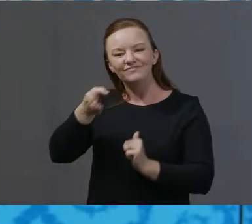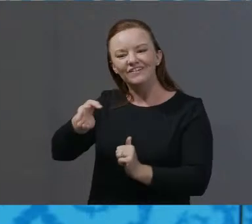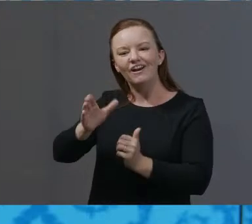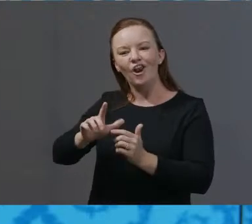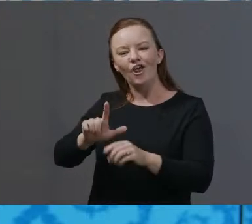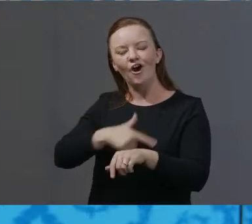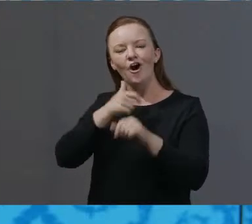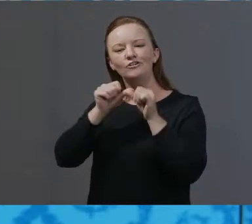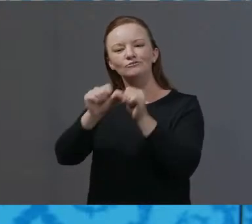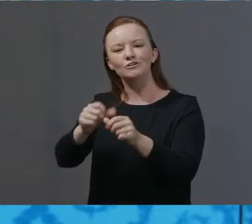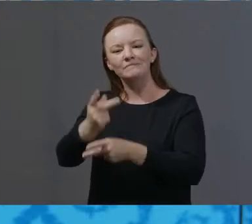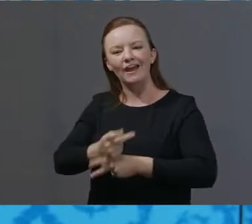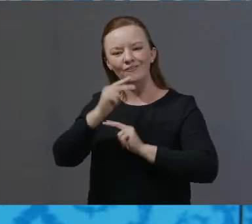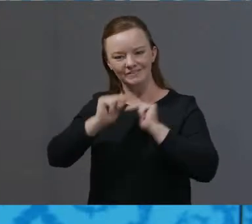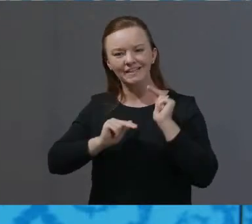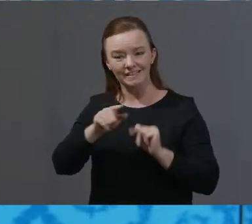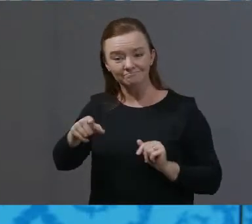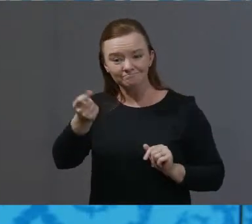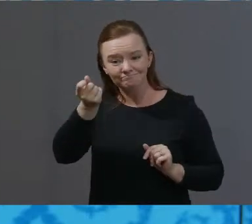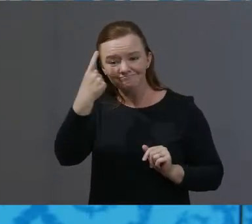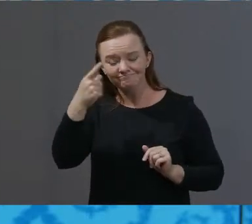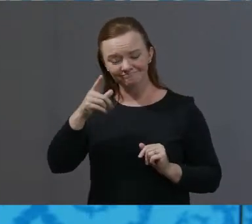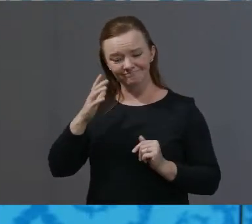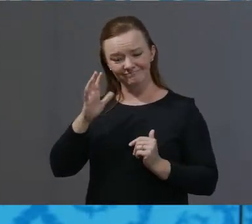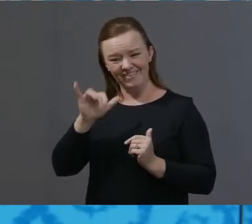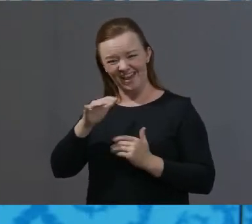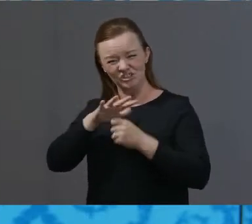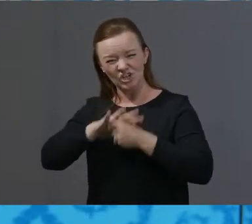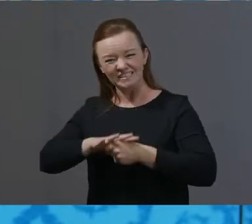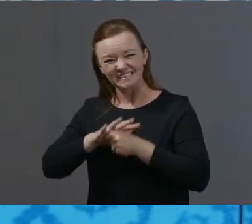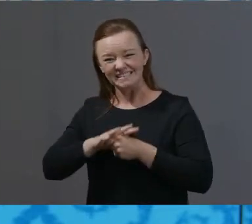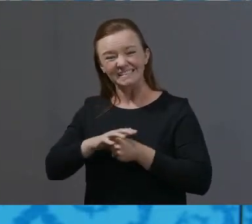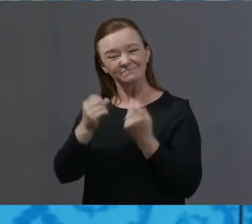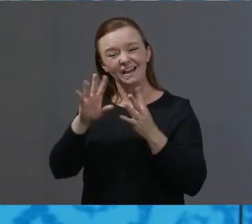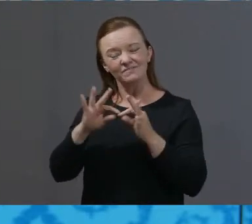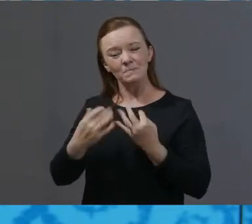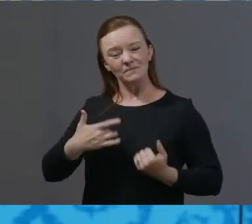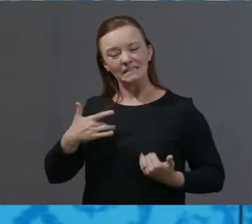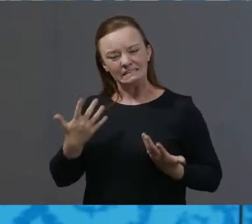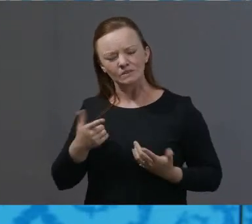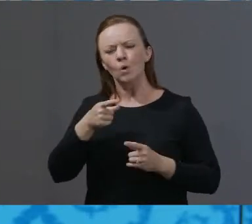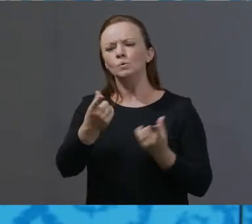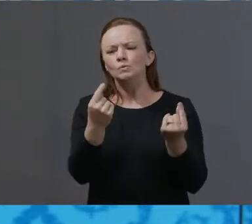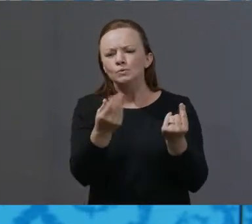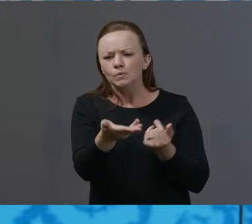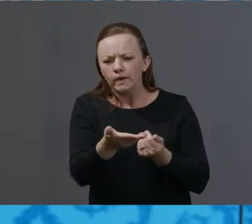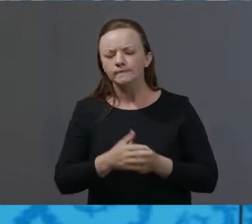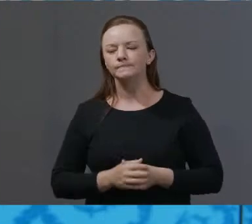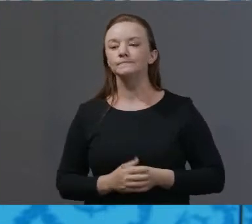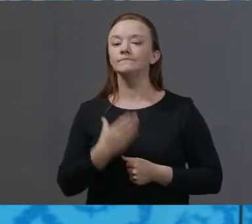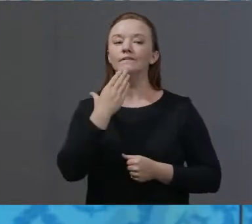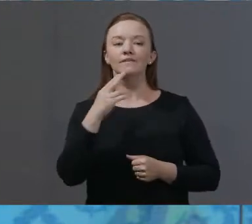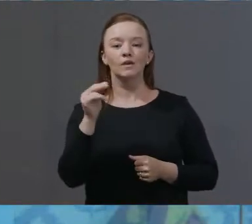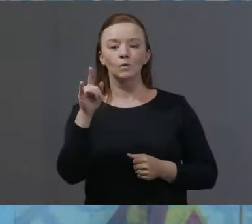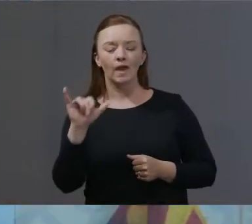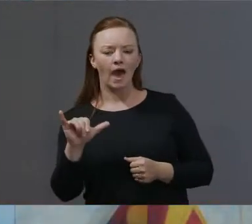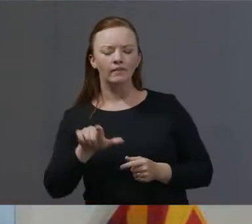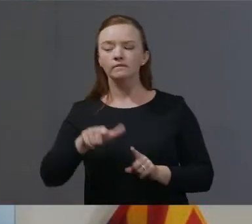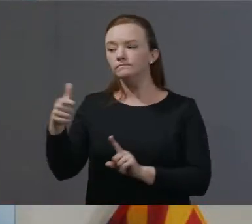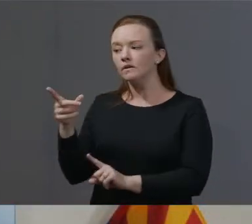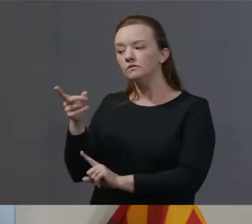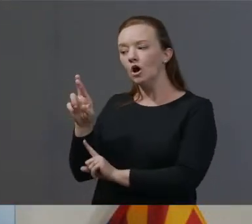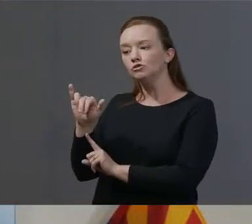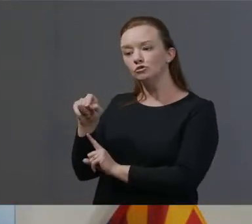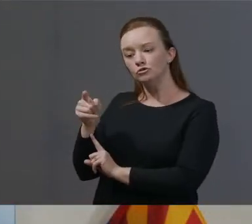so I'm sure you can appreciate the stress some of these families feel. Yes. Thank you. Yes, thank you, Kathy. Dr. Chris, do you want